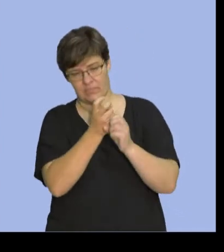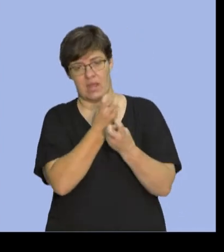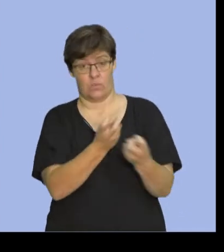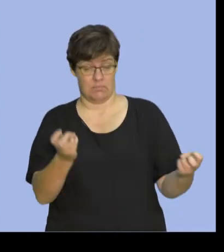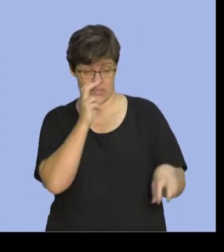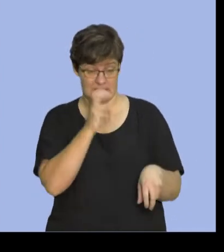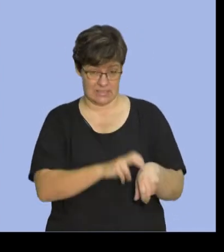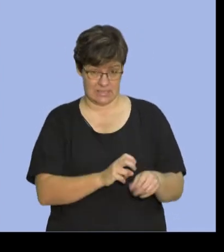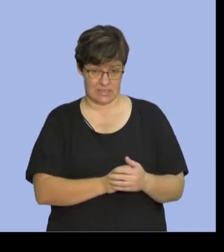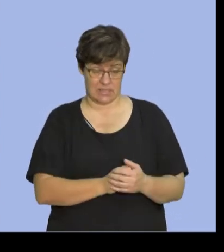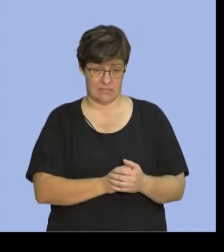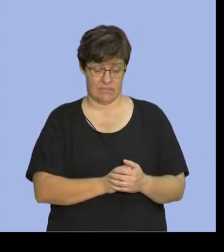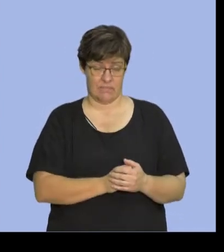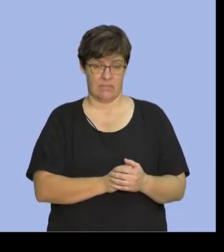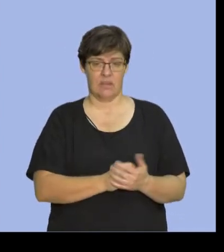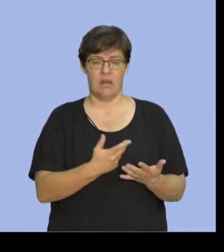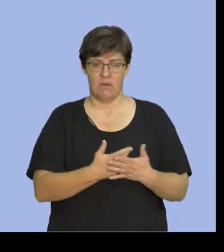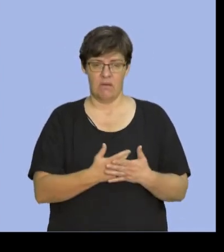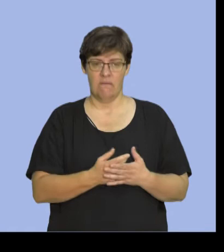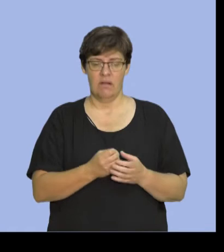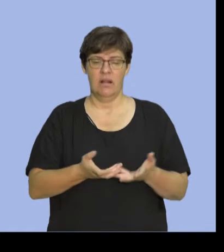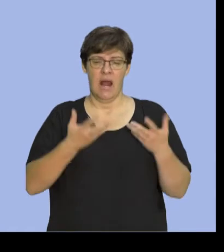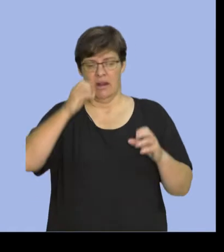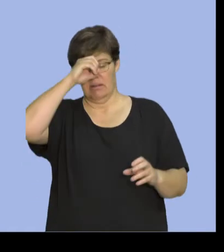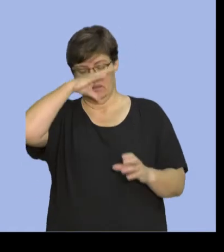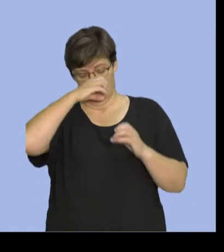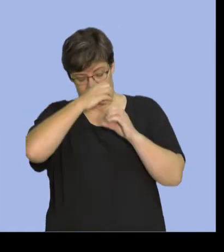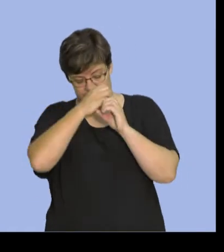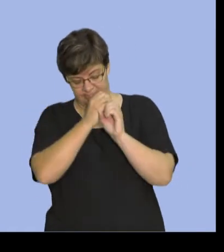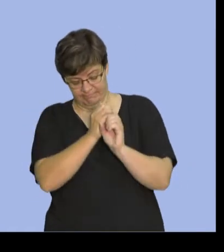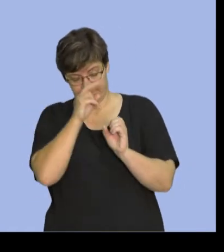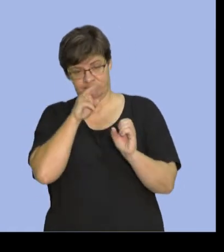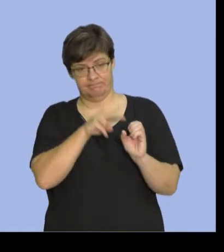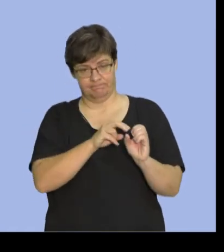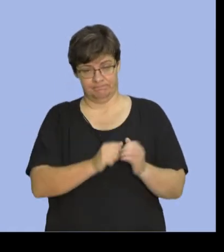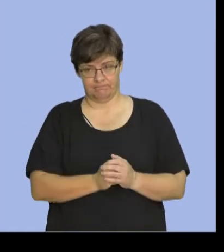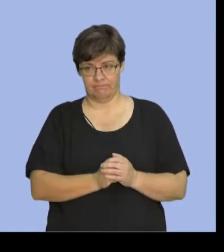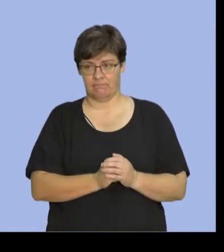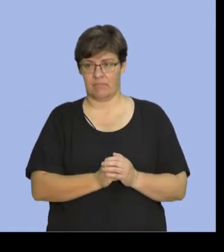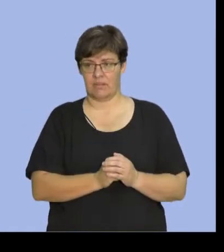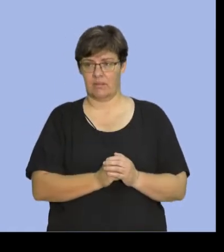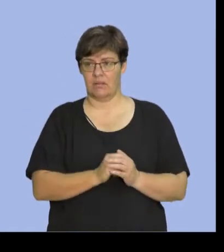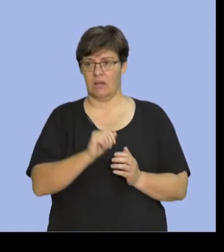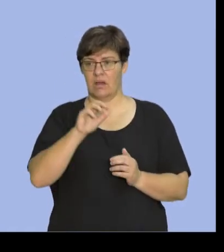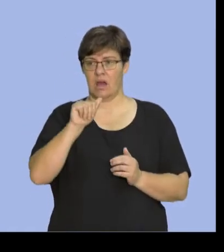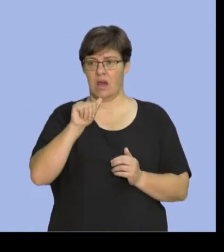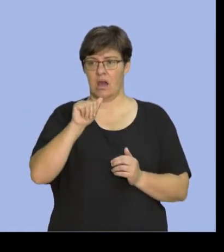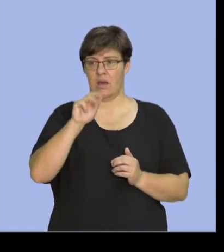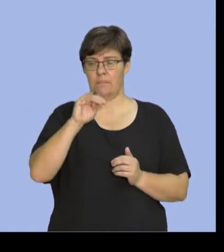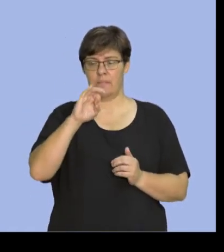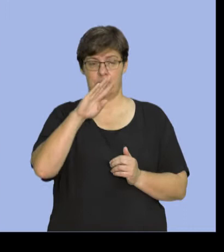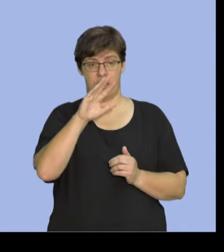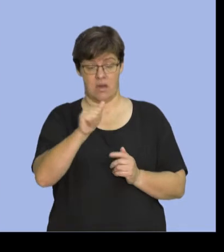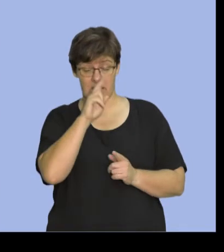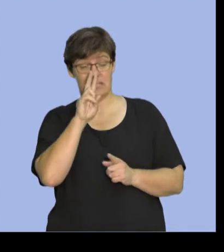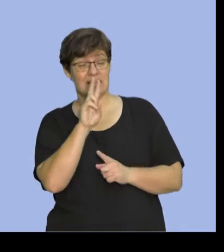a microscope or a light microscope. So amoeba can be seen with a microscope,